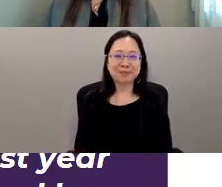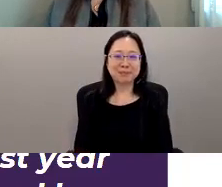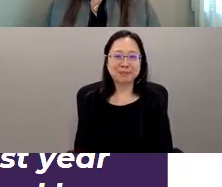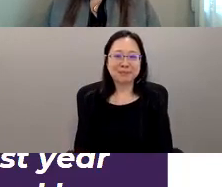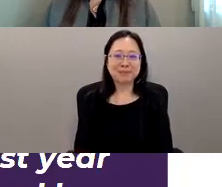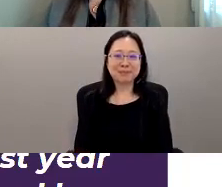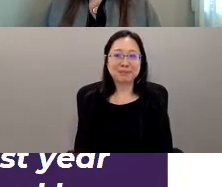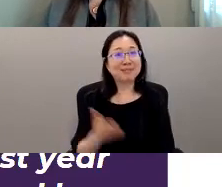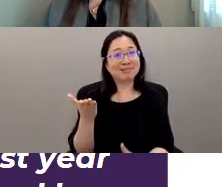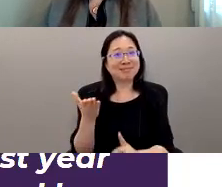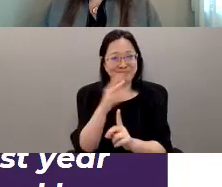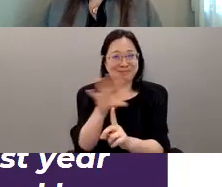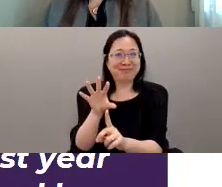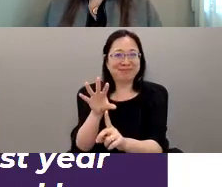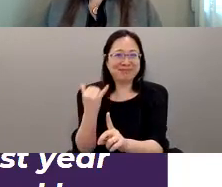There she is.